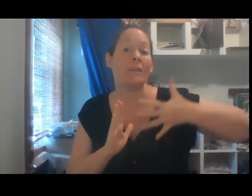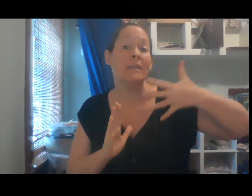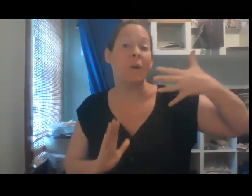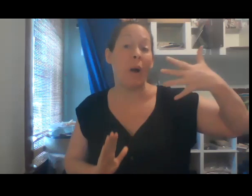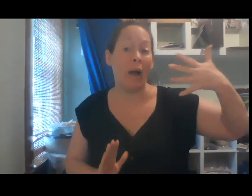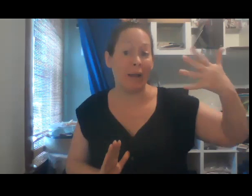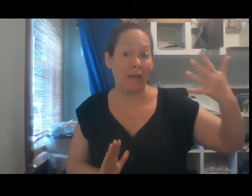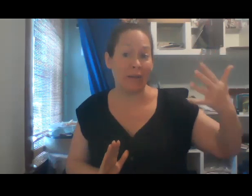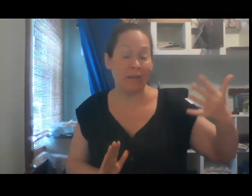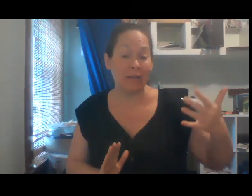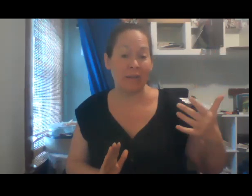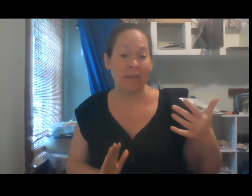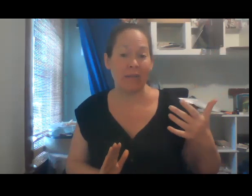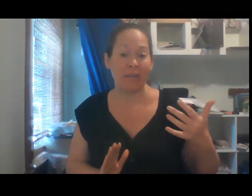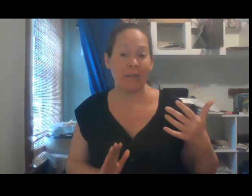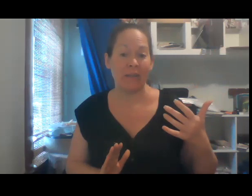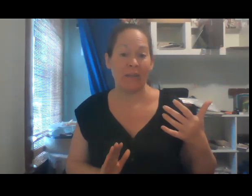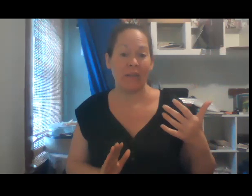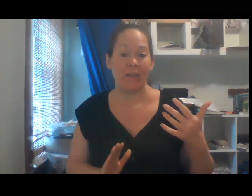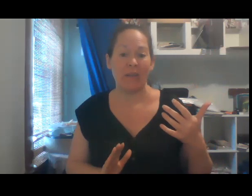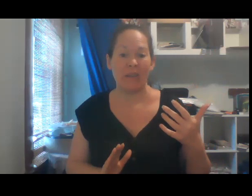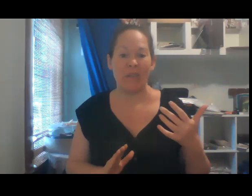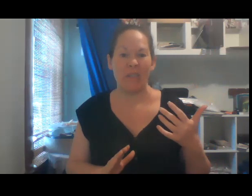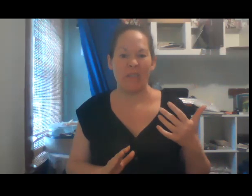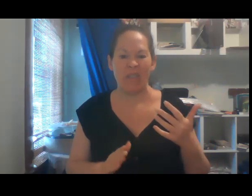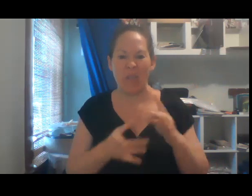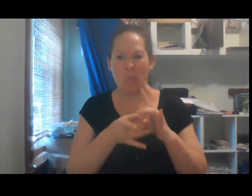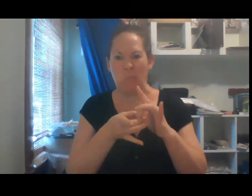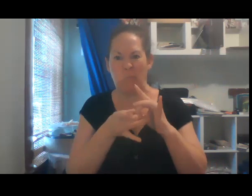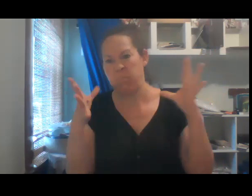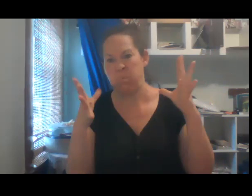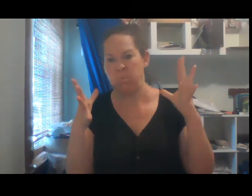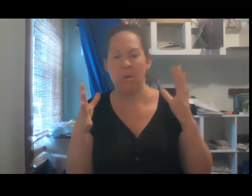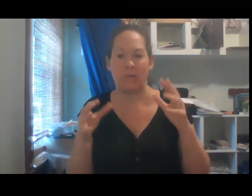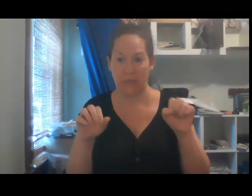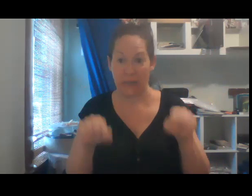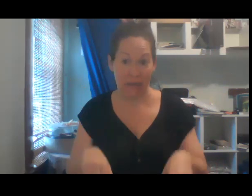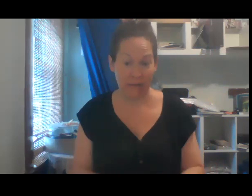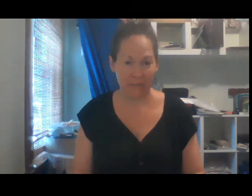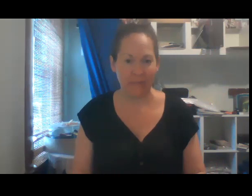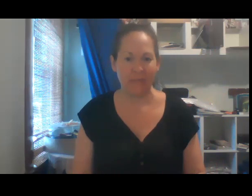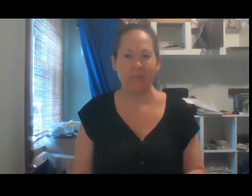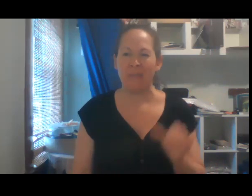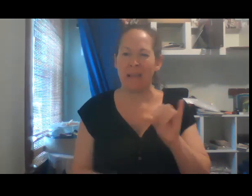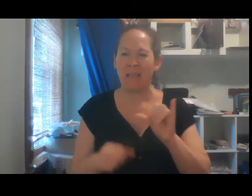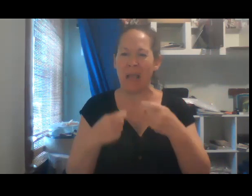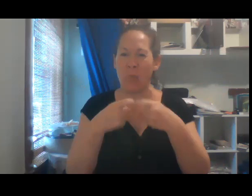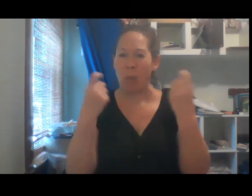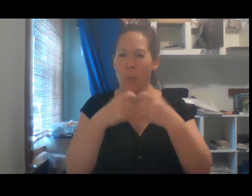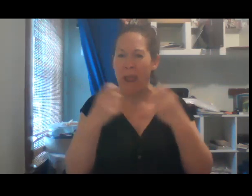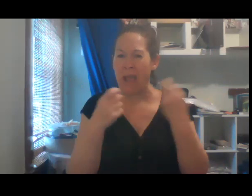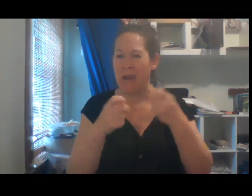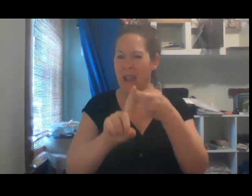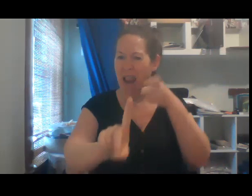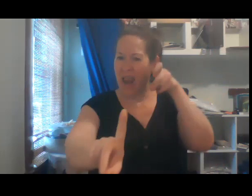the nuclear force gives way, and this atom breaks apart. And the rubber band will snap, and then it'll glue